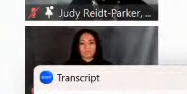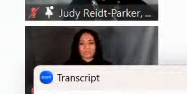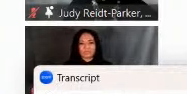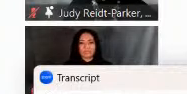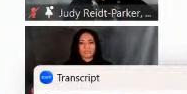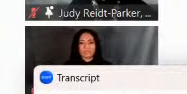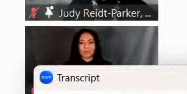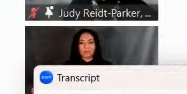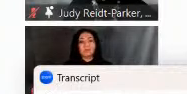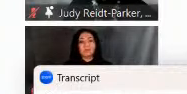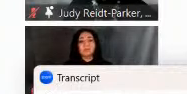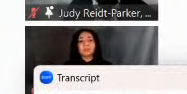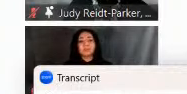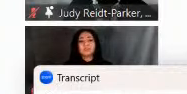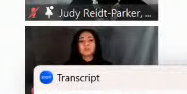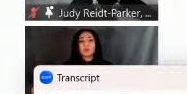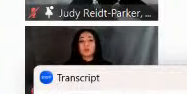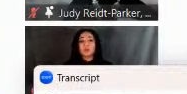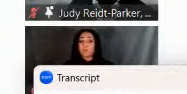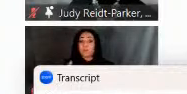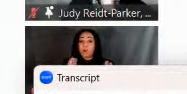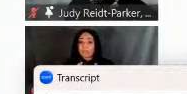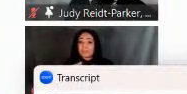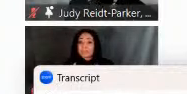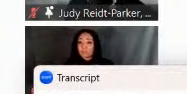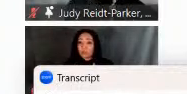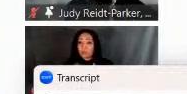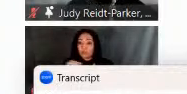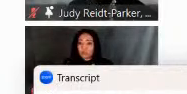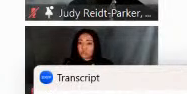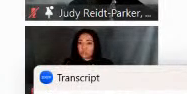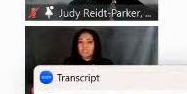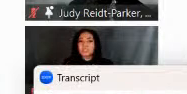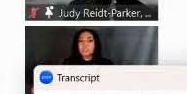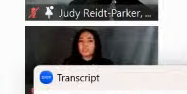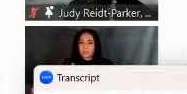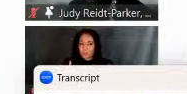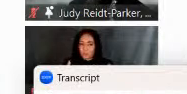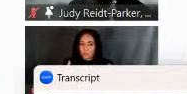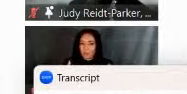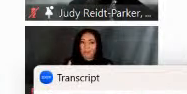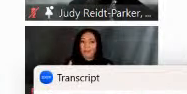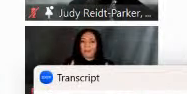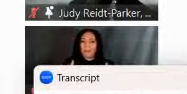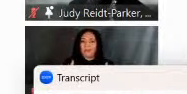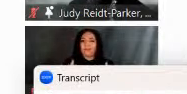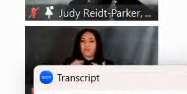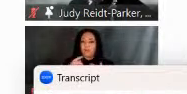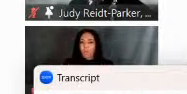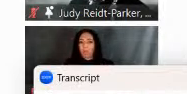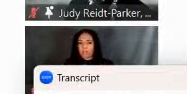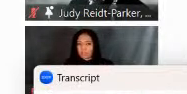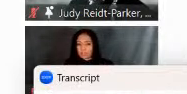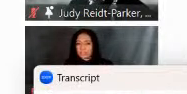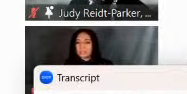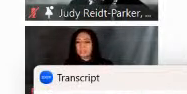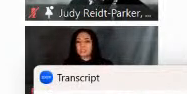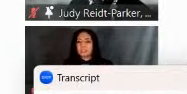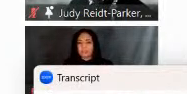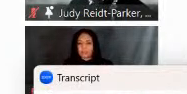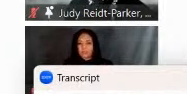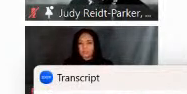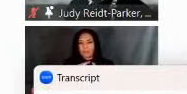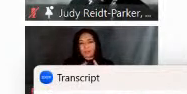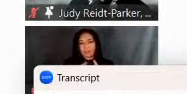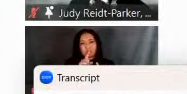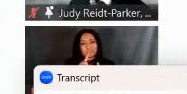All right, so for multilingual learners, programs also have quality standards, although for the most part, these are a little bit less highly